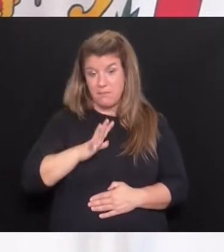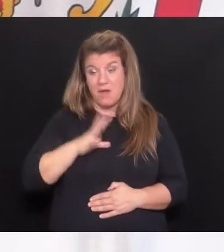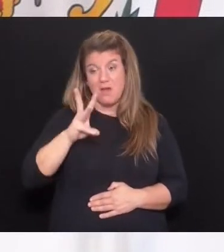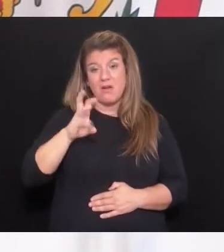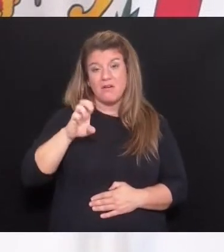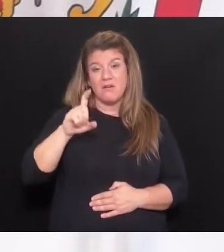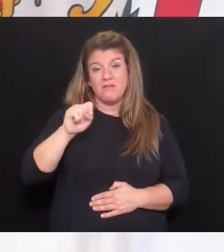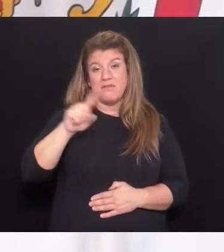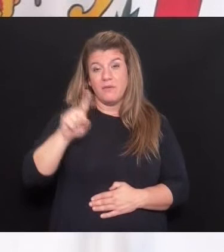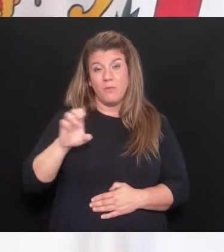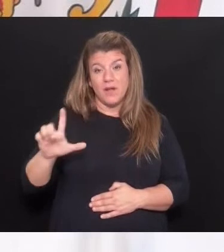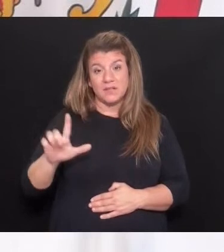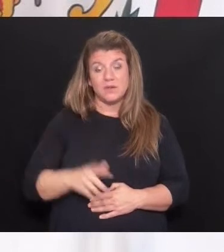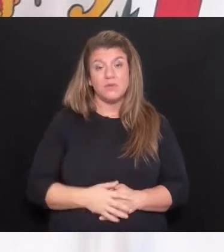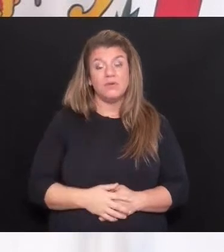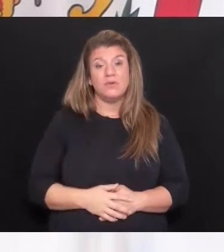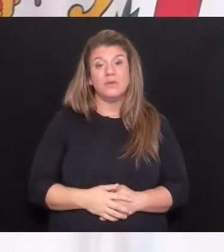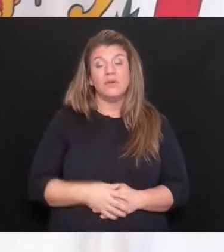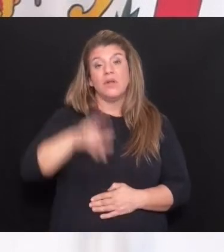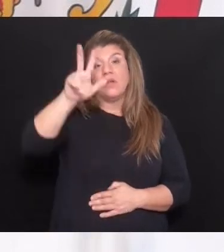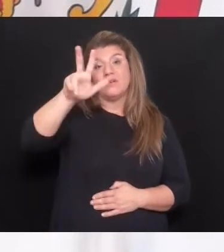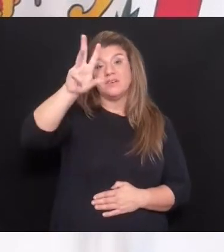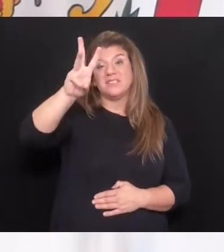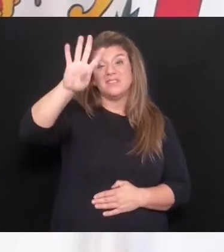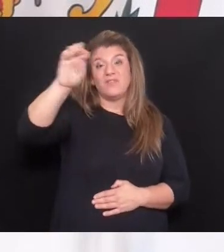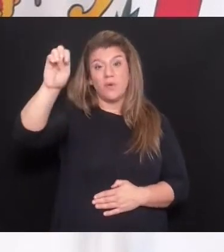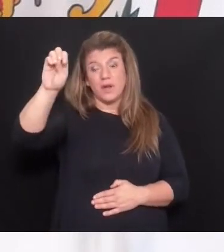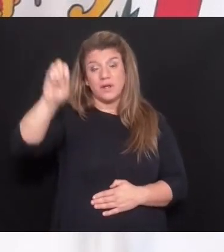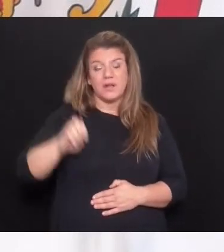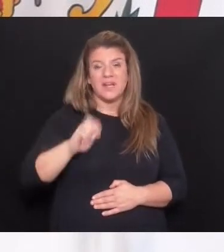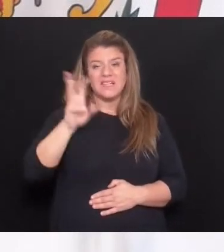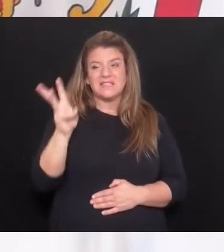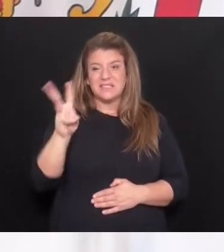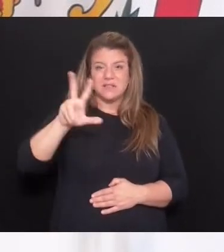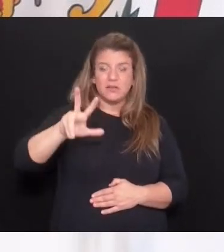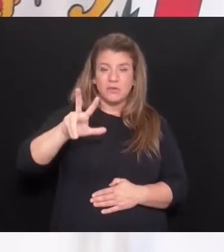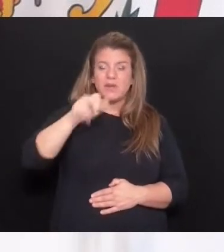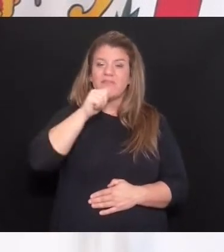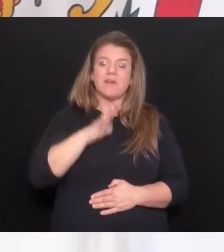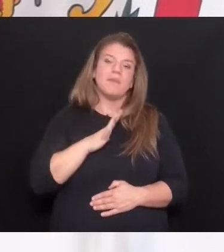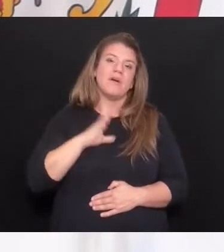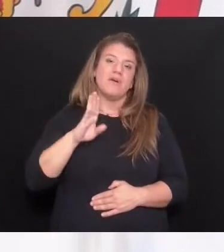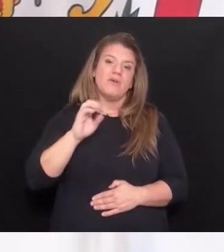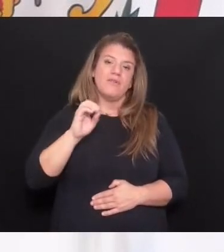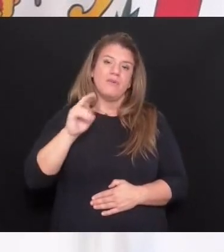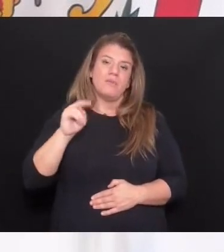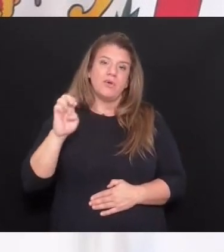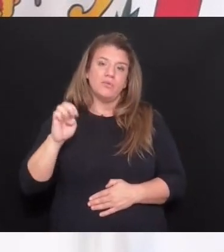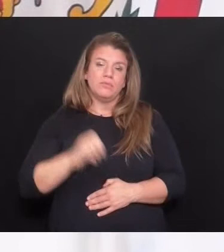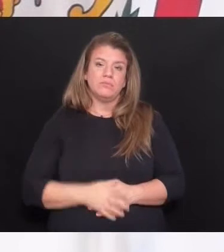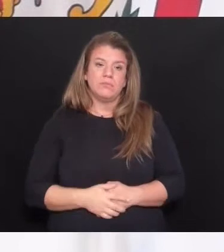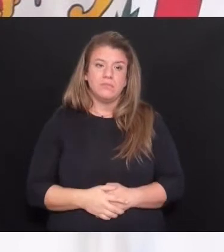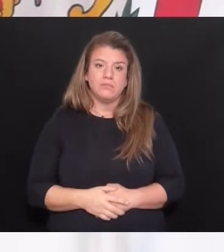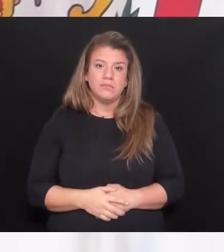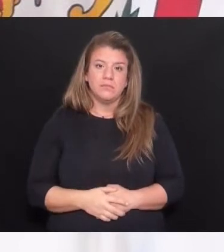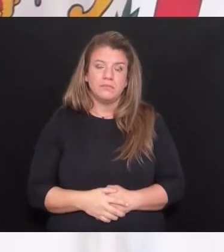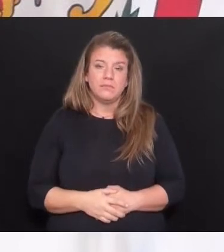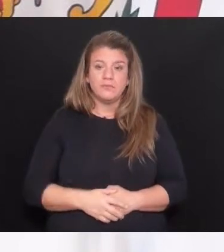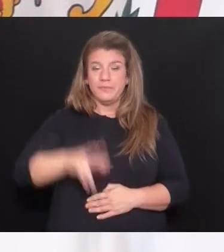Wetzel County. The 3,640th death is a 63-year-old female from Boone County.